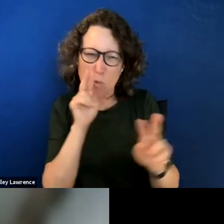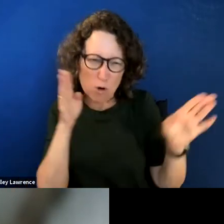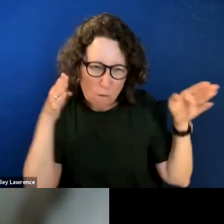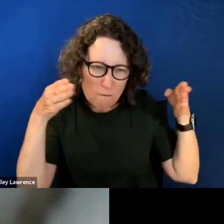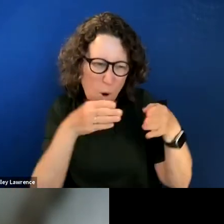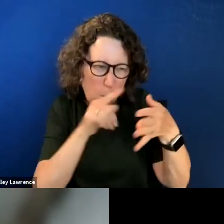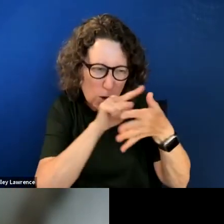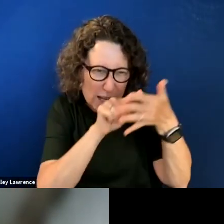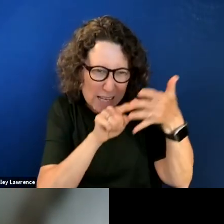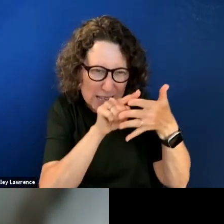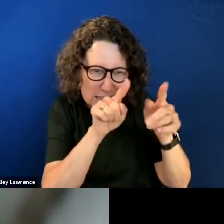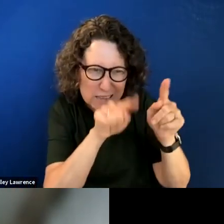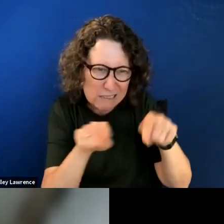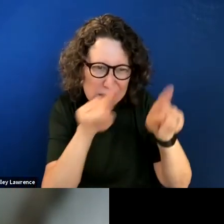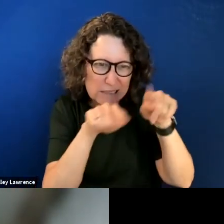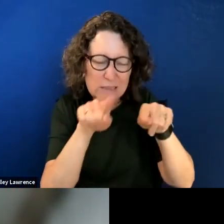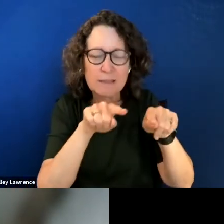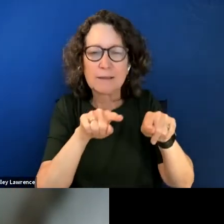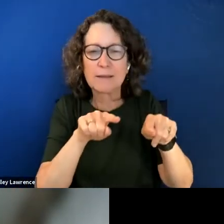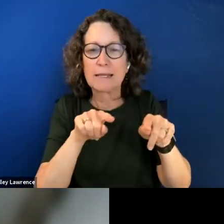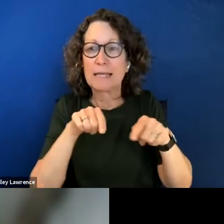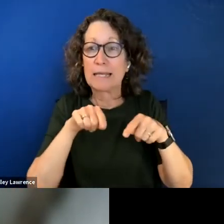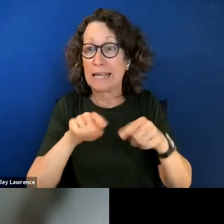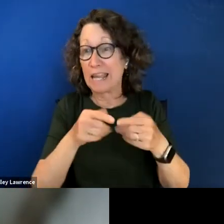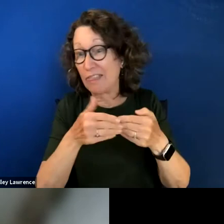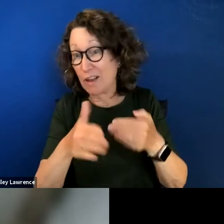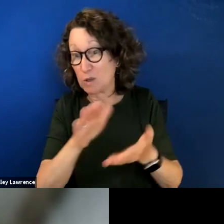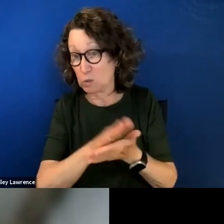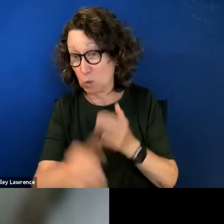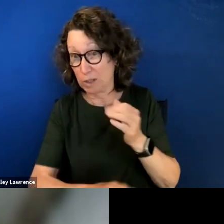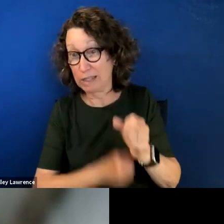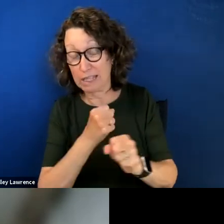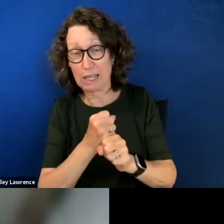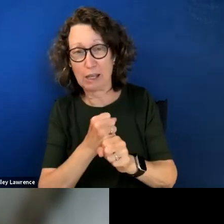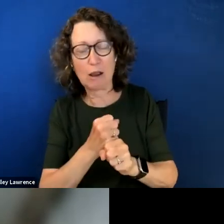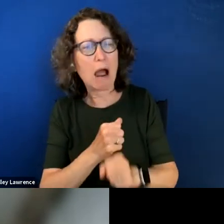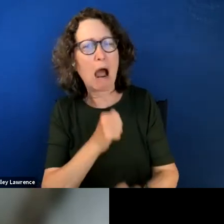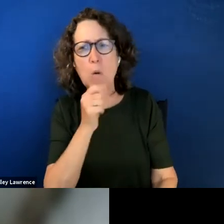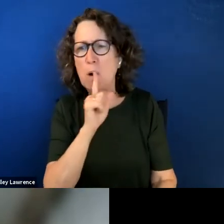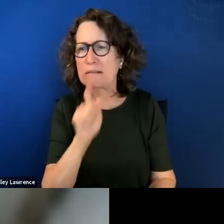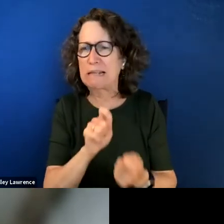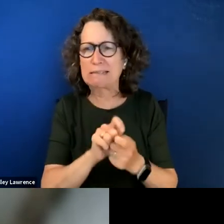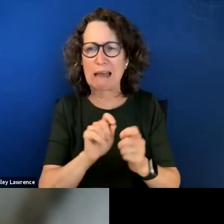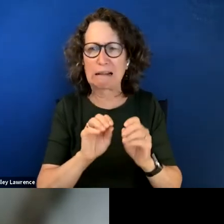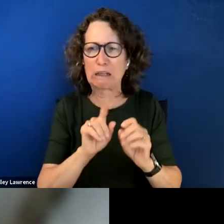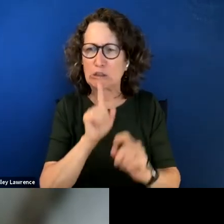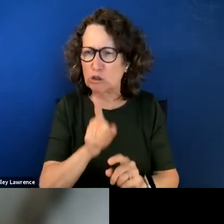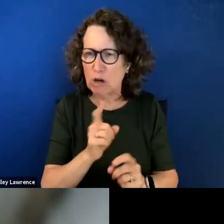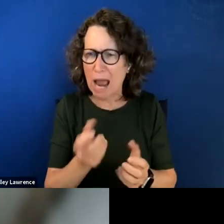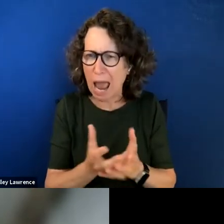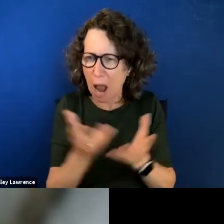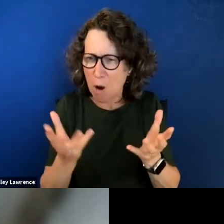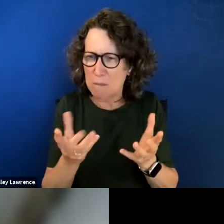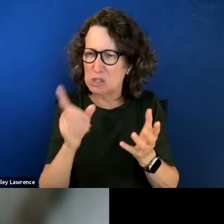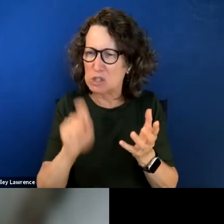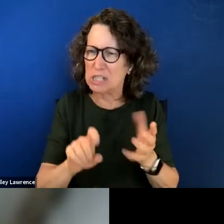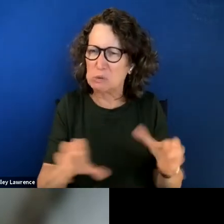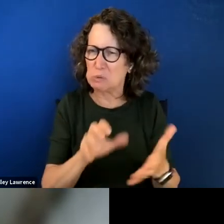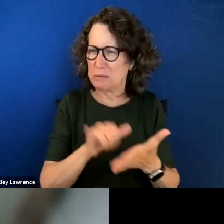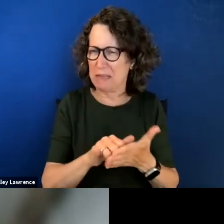focusing on in the coming school year, I wasn't quite sure how much we were going to need to do